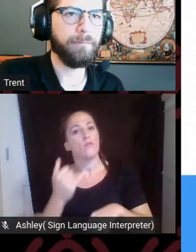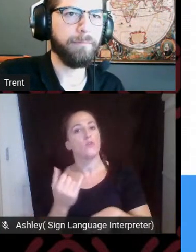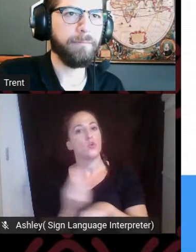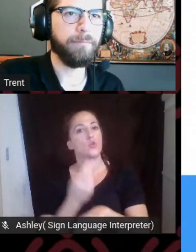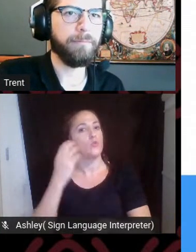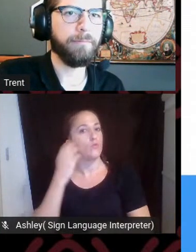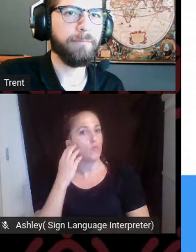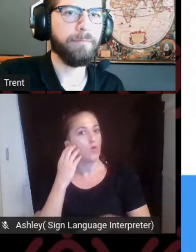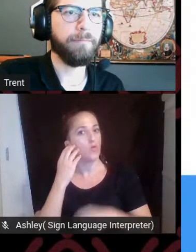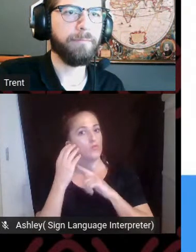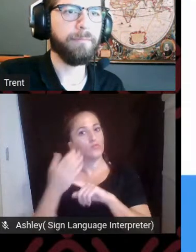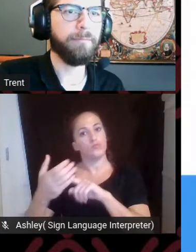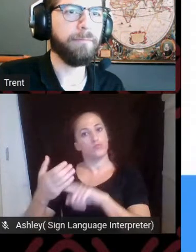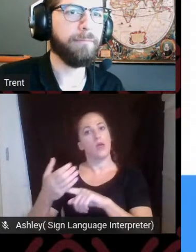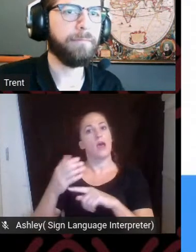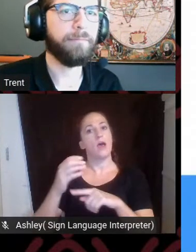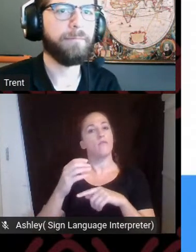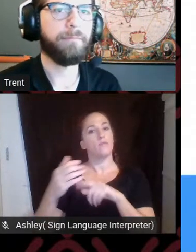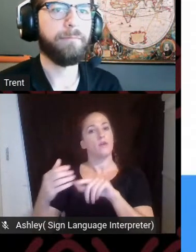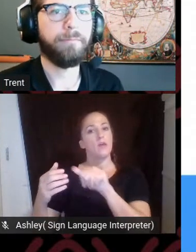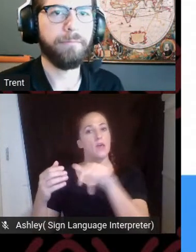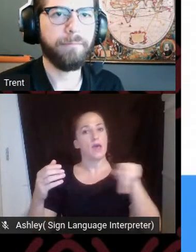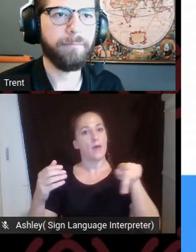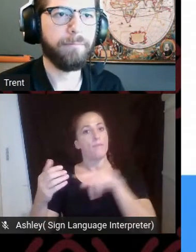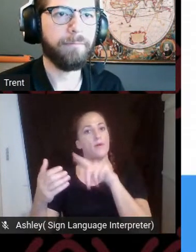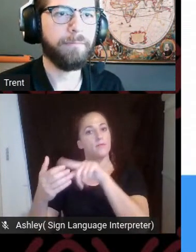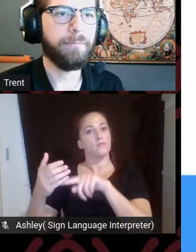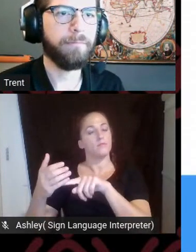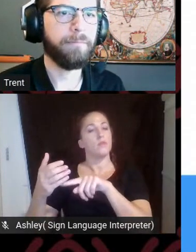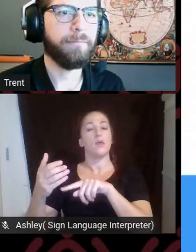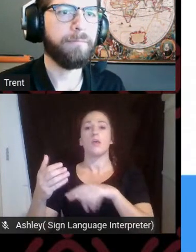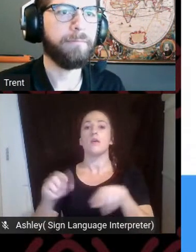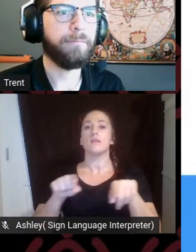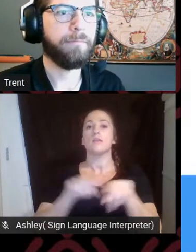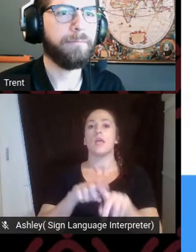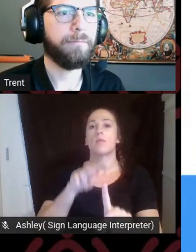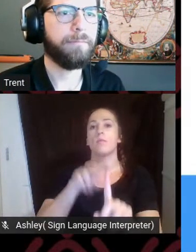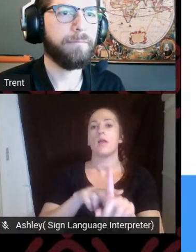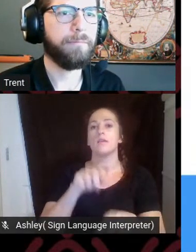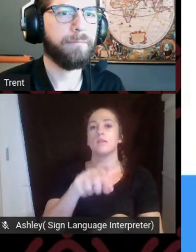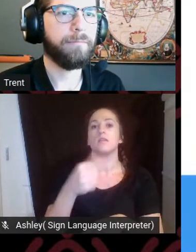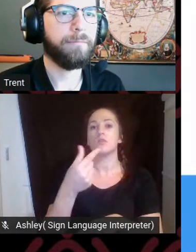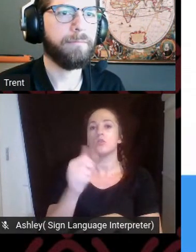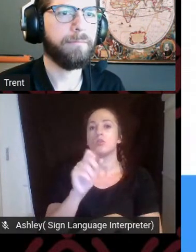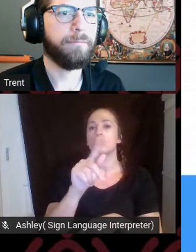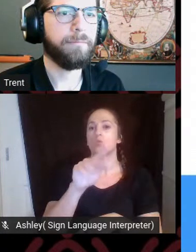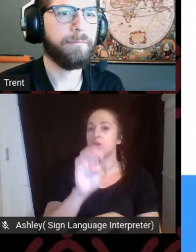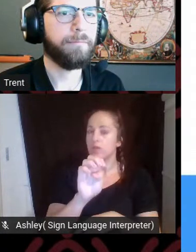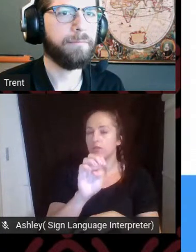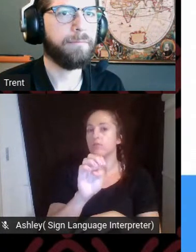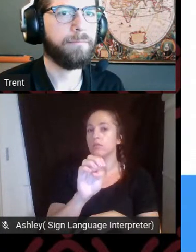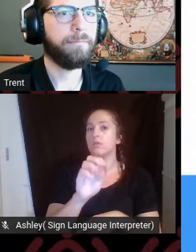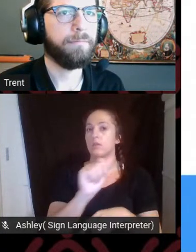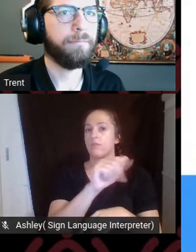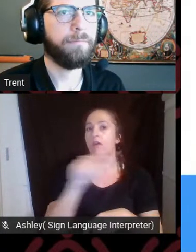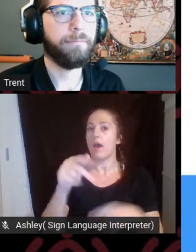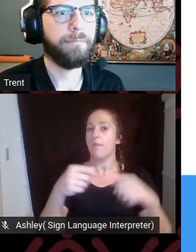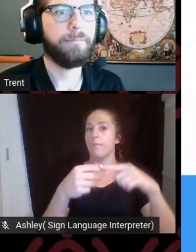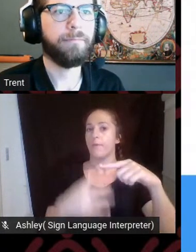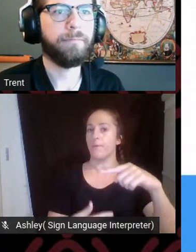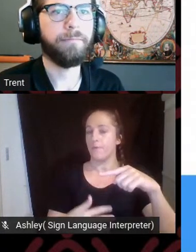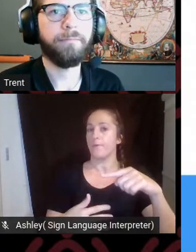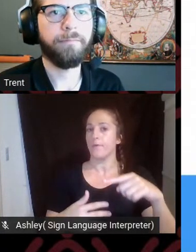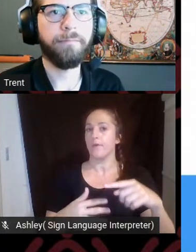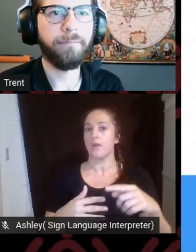apps. That's the same thing with the G Suite. These are applications that are going to make your life easier, The great thing about our G Suite is that they're